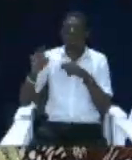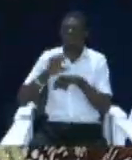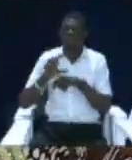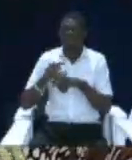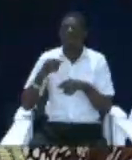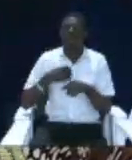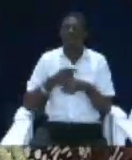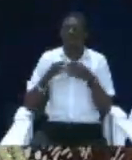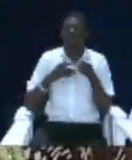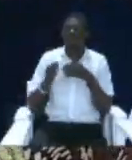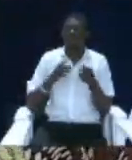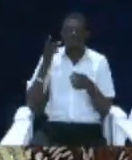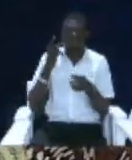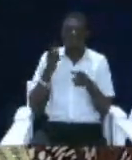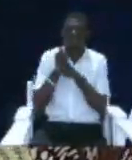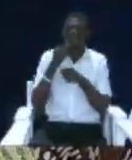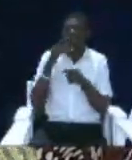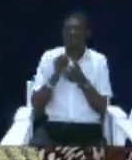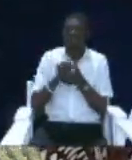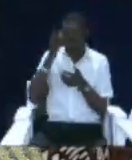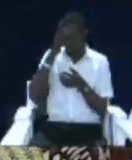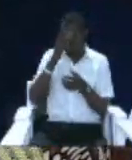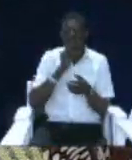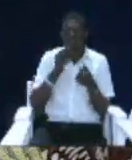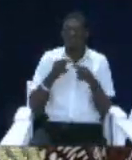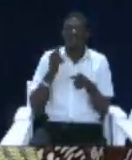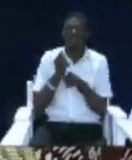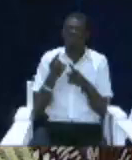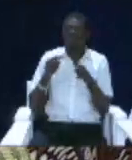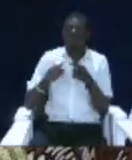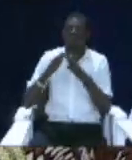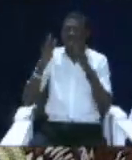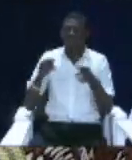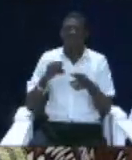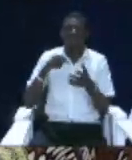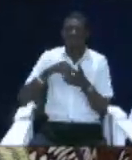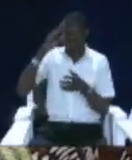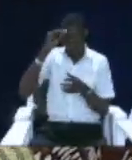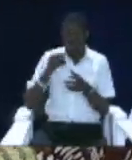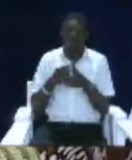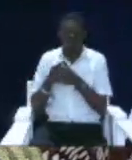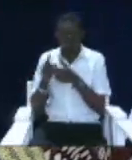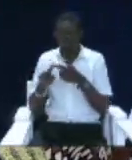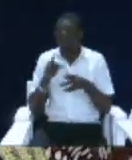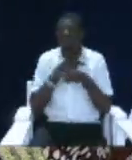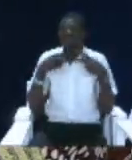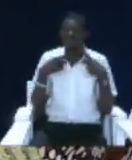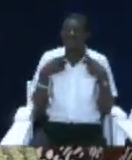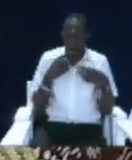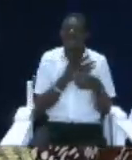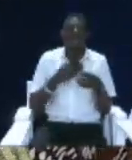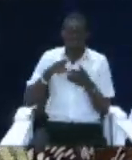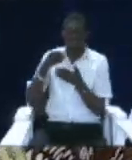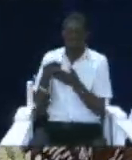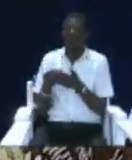Go, whosoever you meet, just tell them that Mama is dead, that they should come to our house. So this boy rushed down to the pastor. On